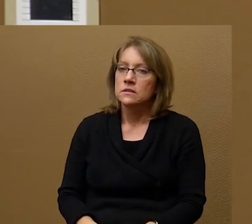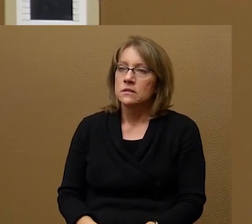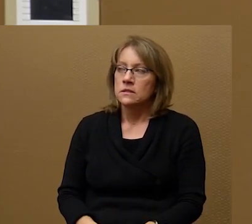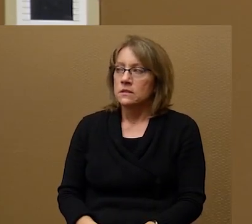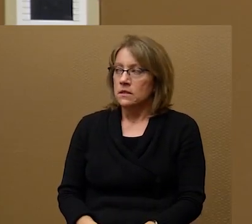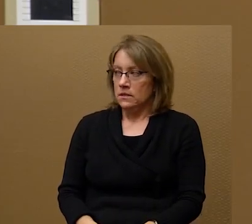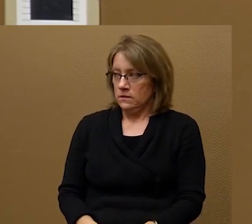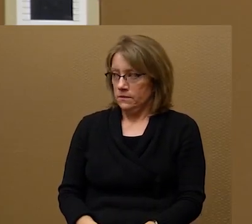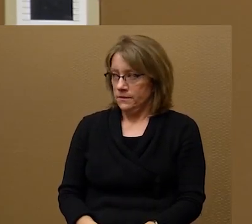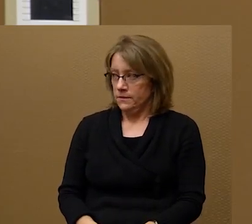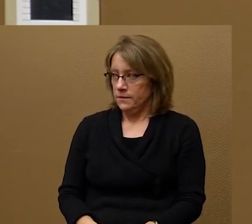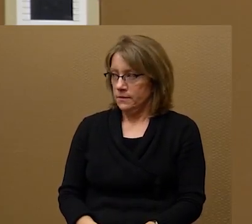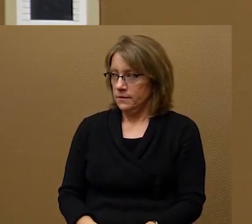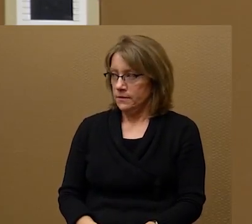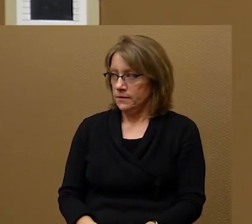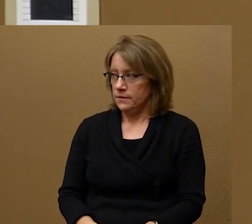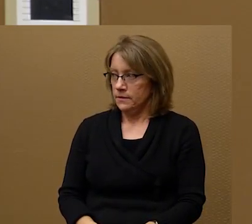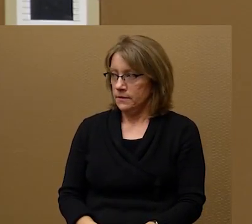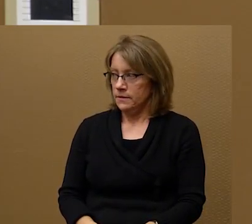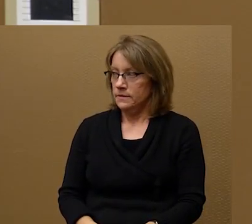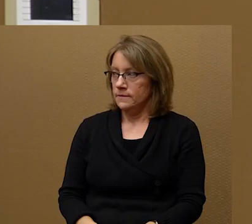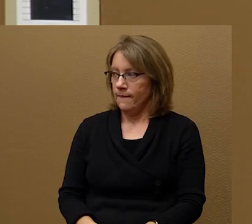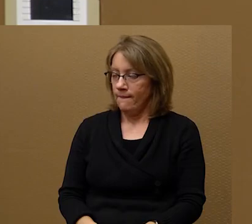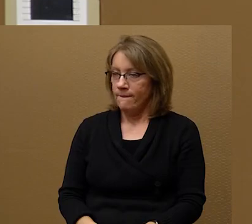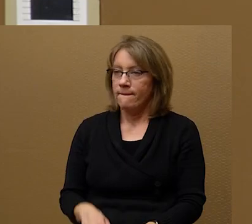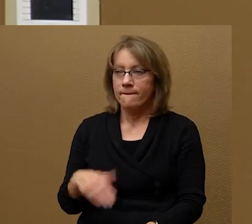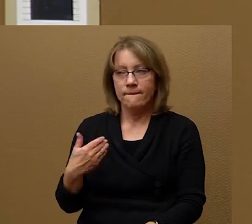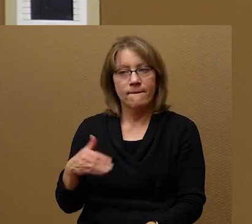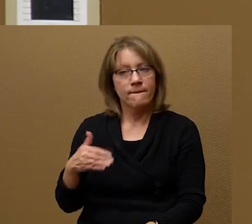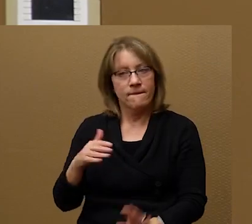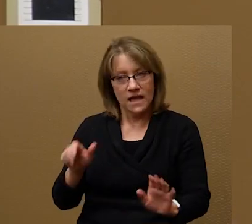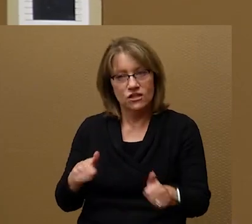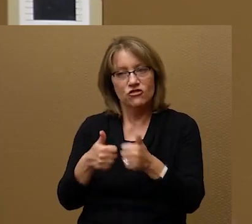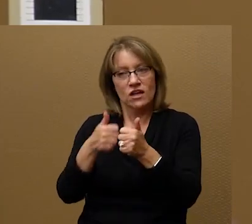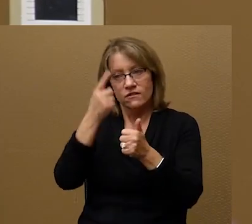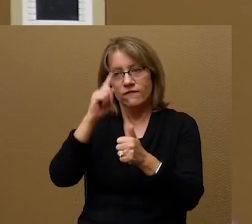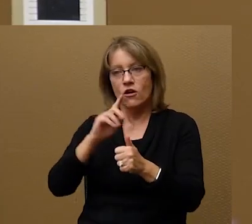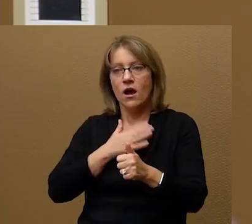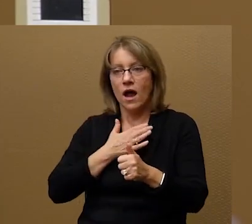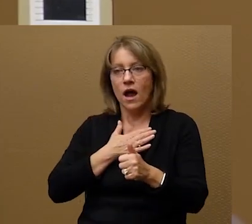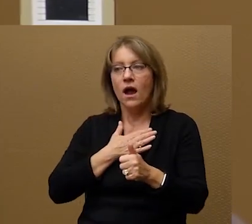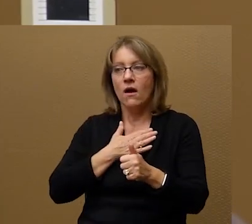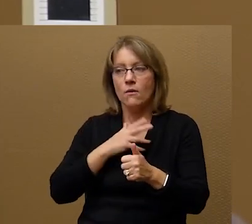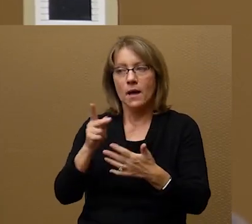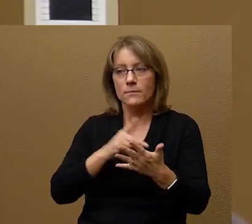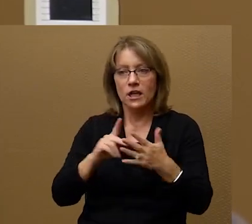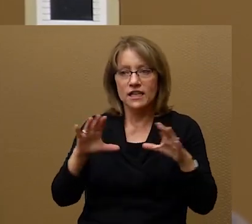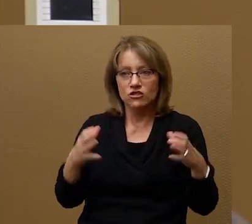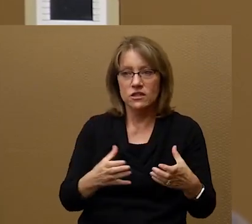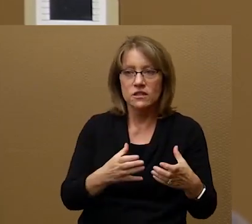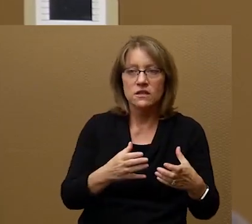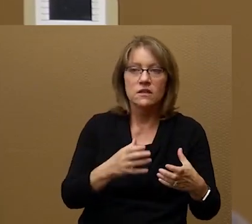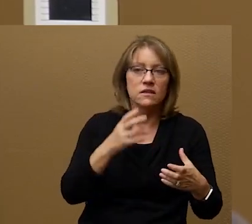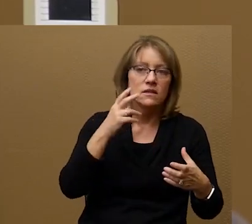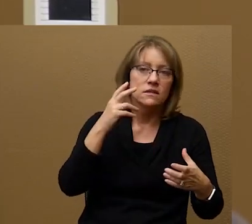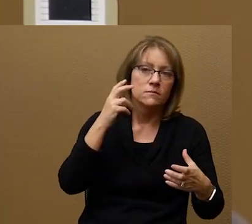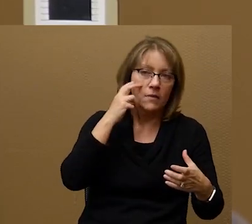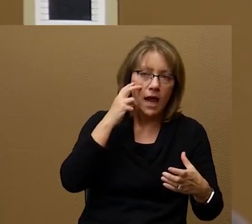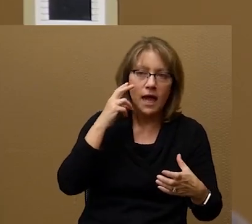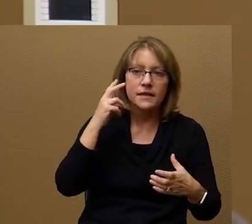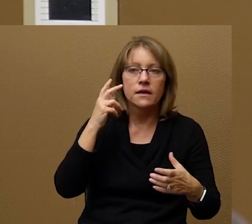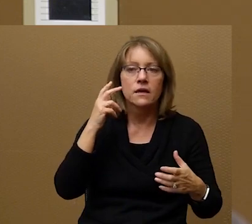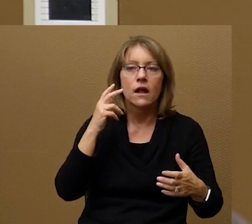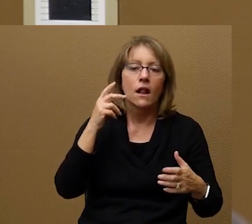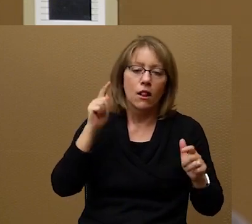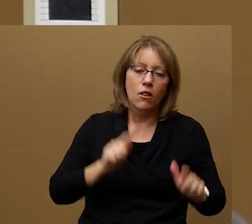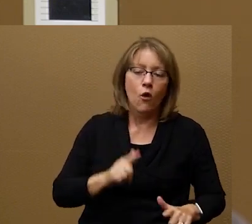And this is really challenging for our population of kids, vision and deaf and hard of hearing, because we're low incidence. So